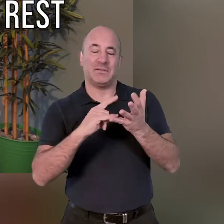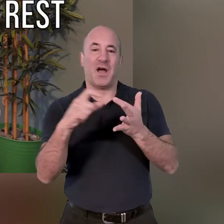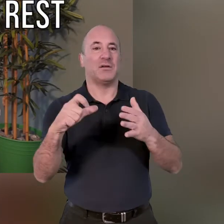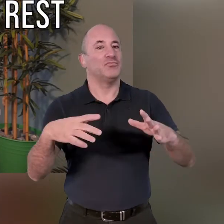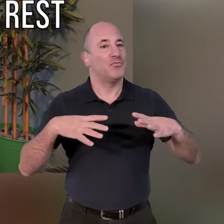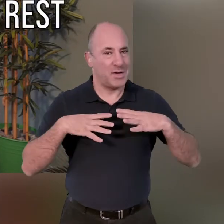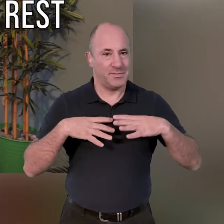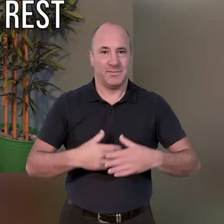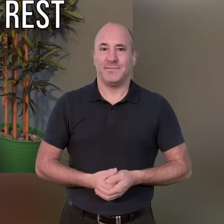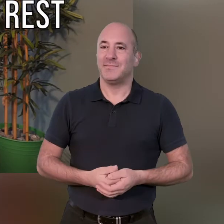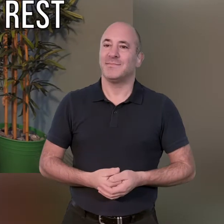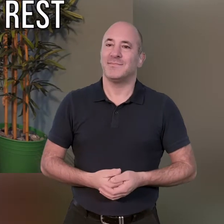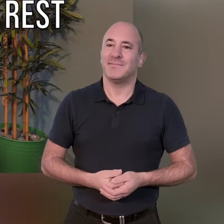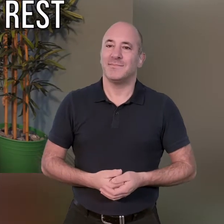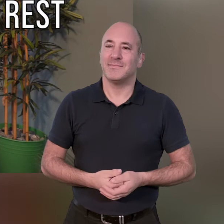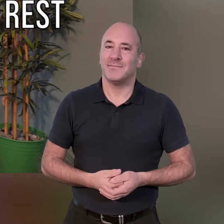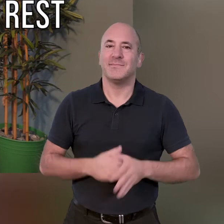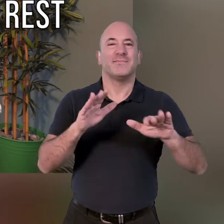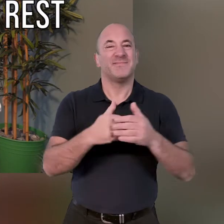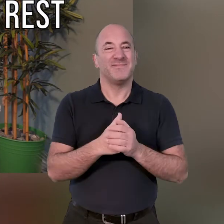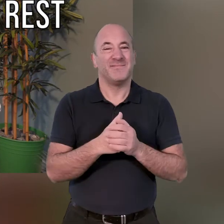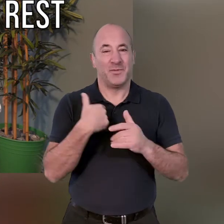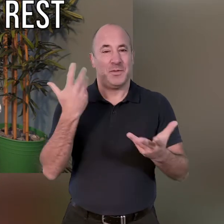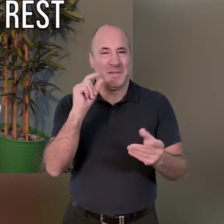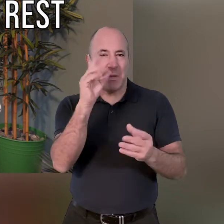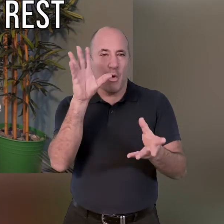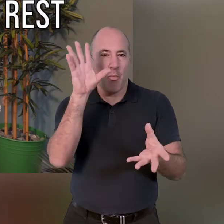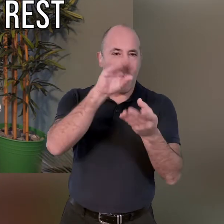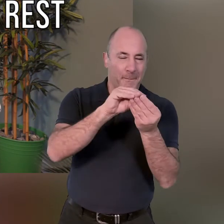rest. And yes, as I said, I'll give you a little bit of a